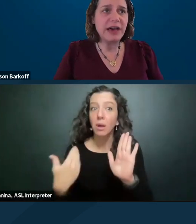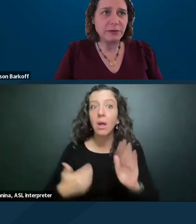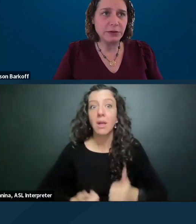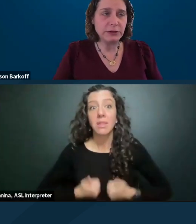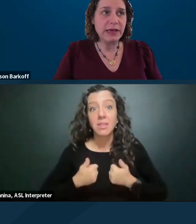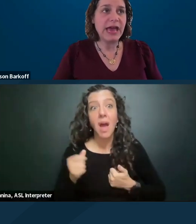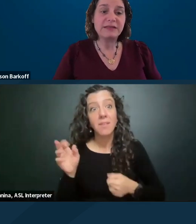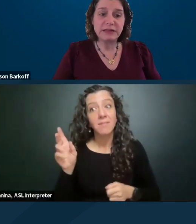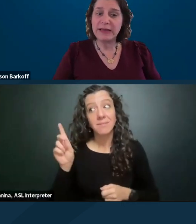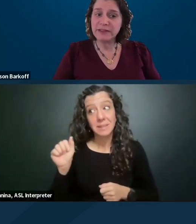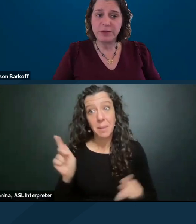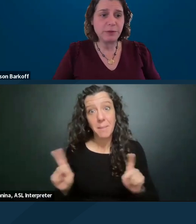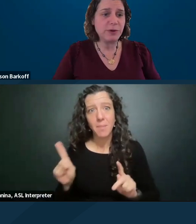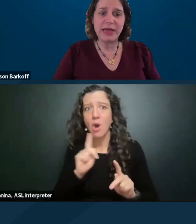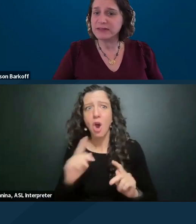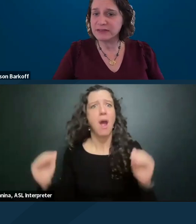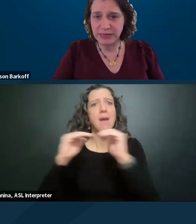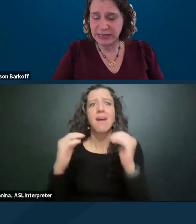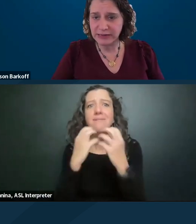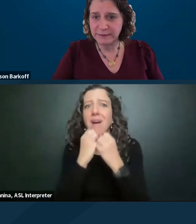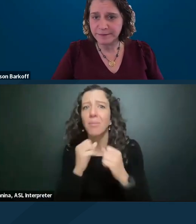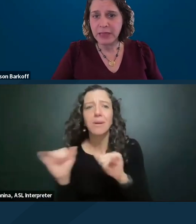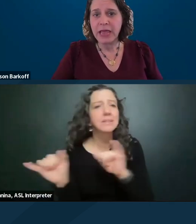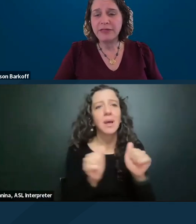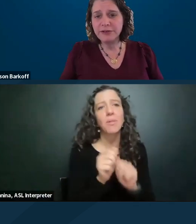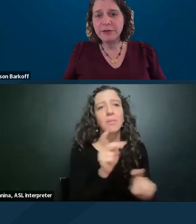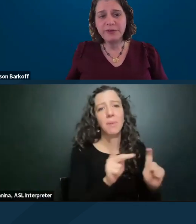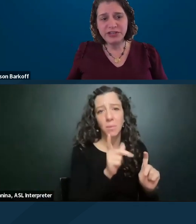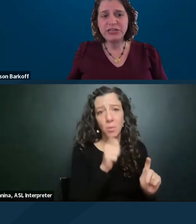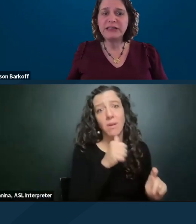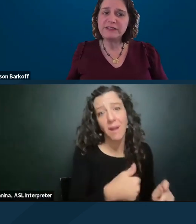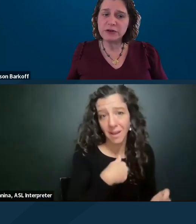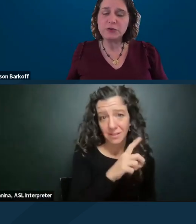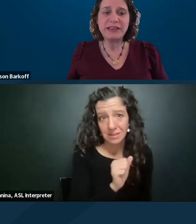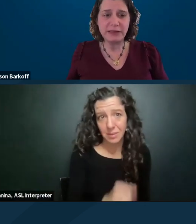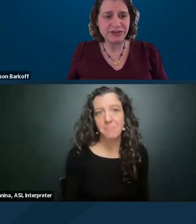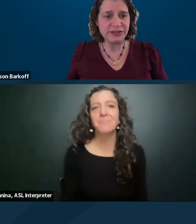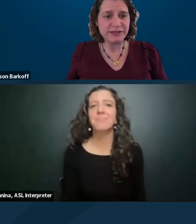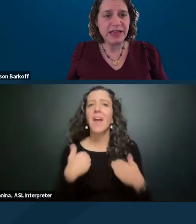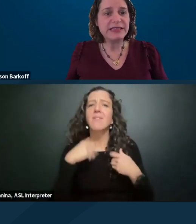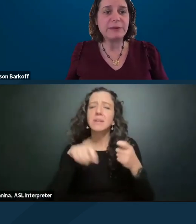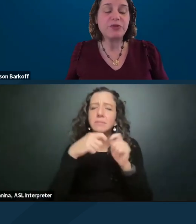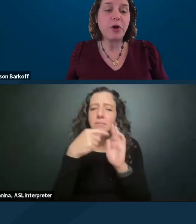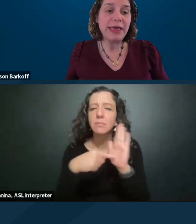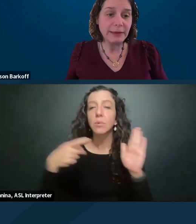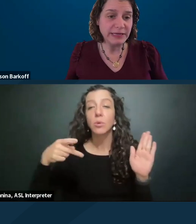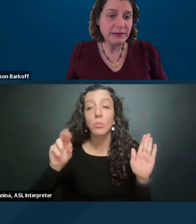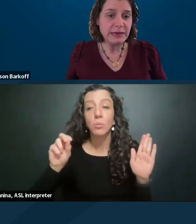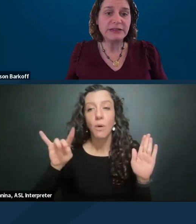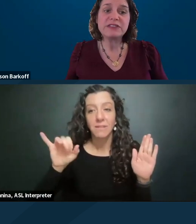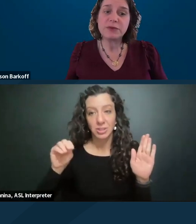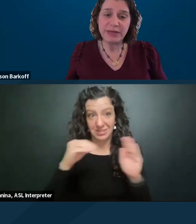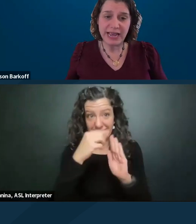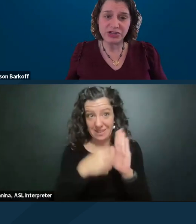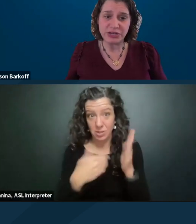are as valuable as the lives of people without disabilities. And there's a provision in these new regulations that